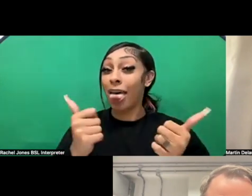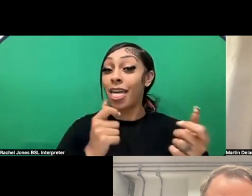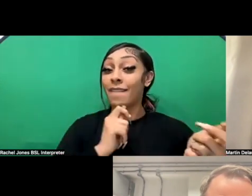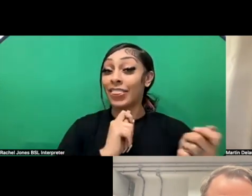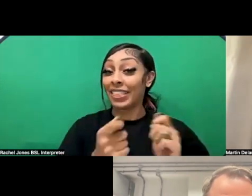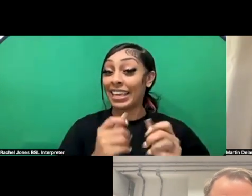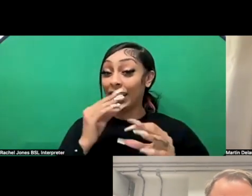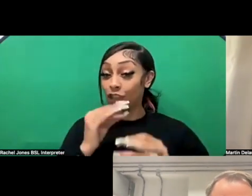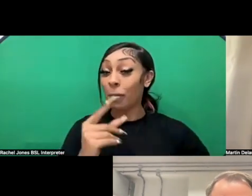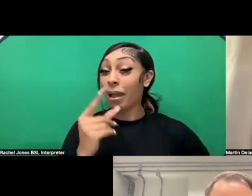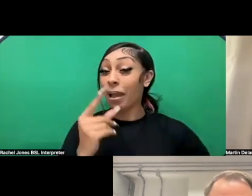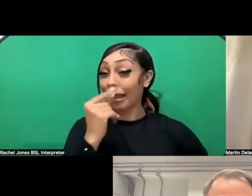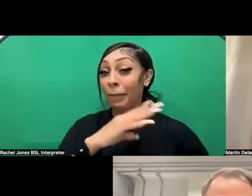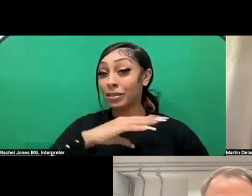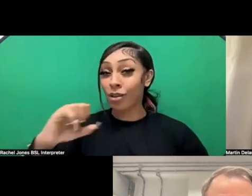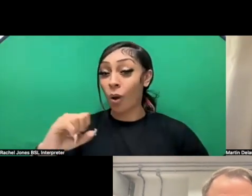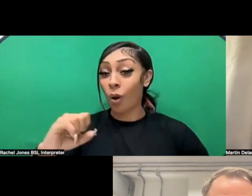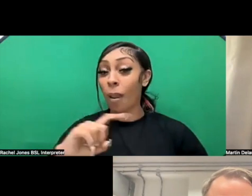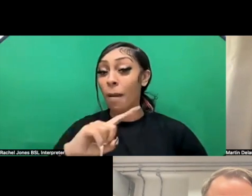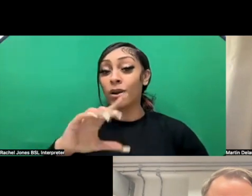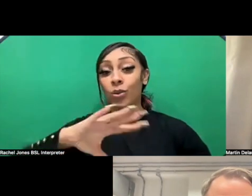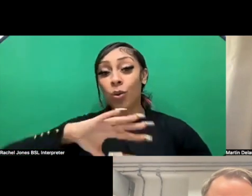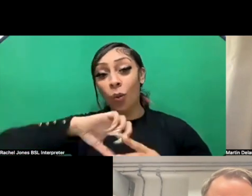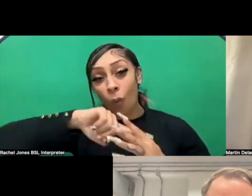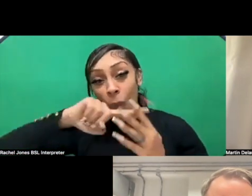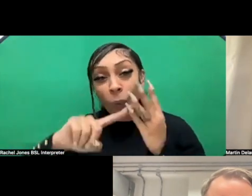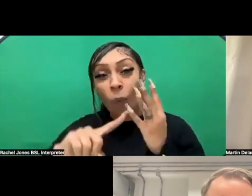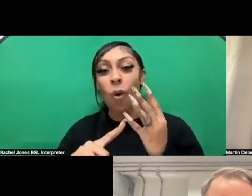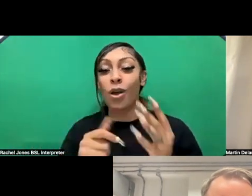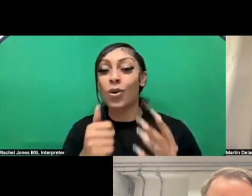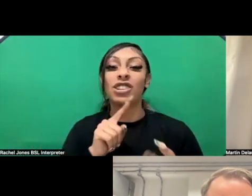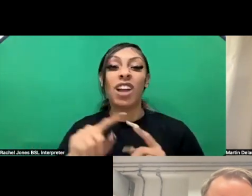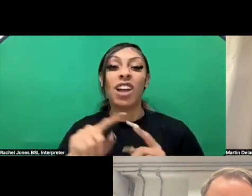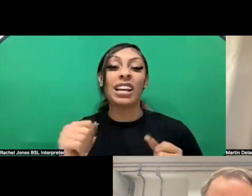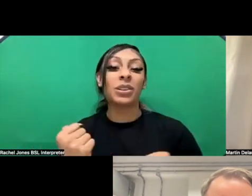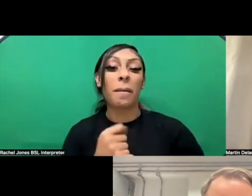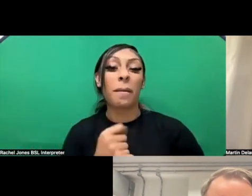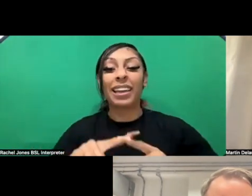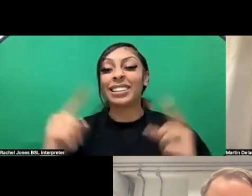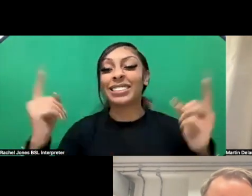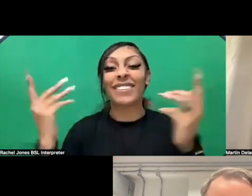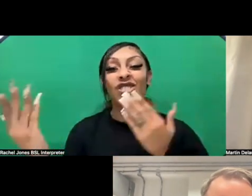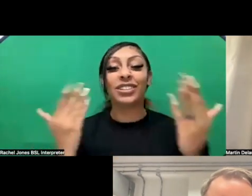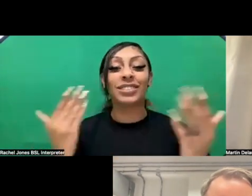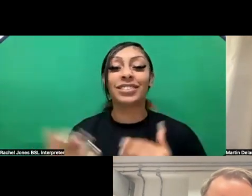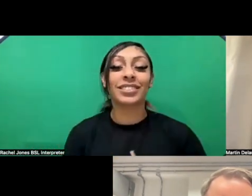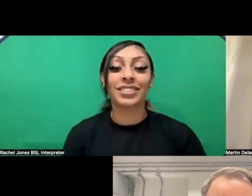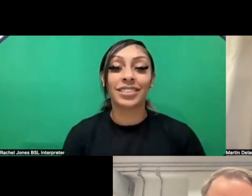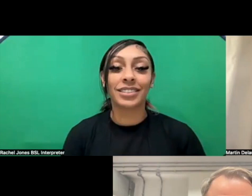but I don't think they're all that useful to somebody who's trying to make a different sort of instrument. And it is